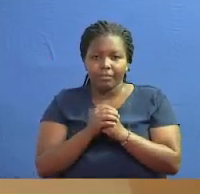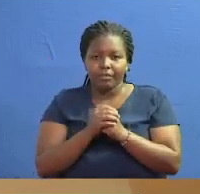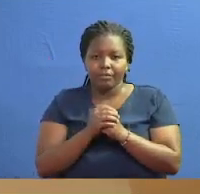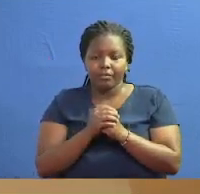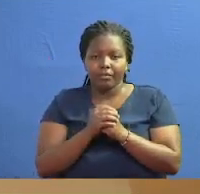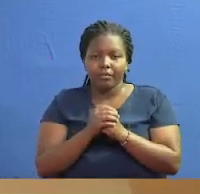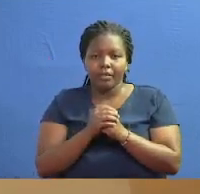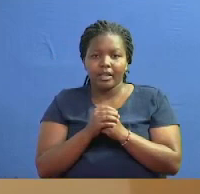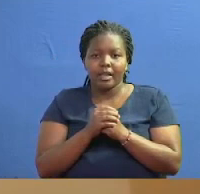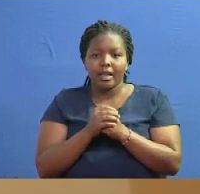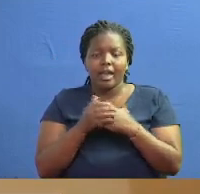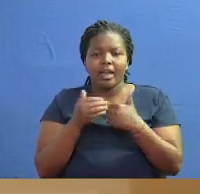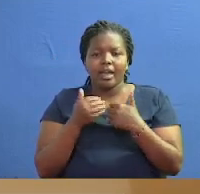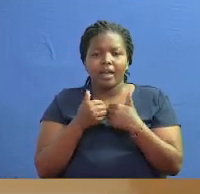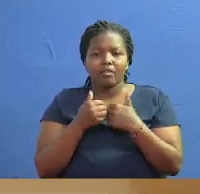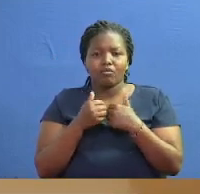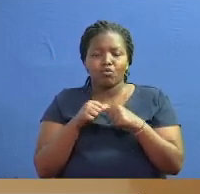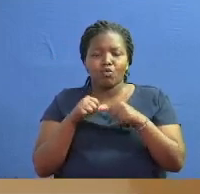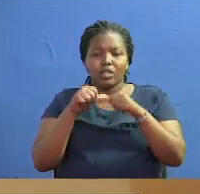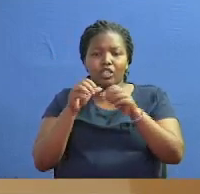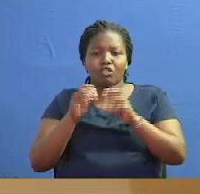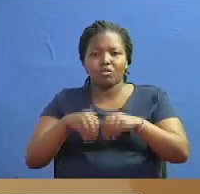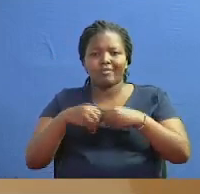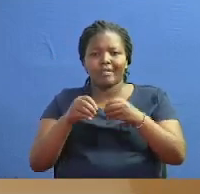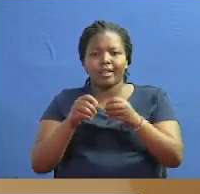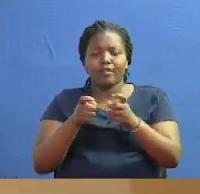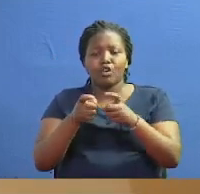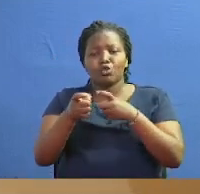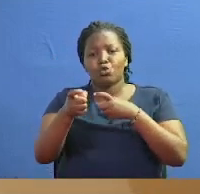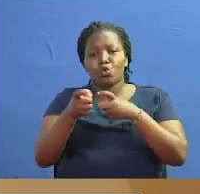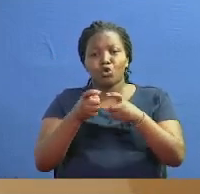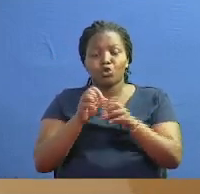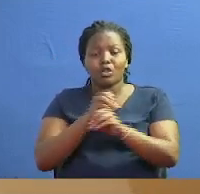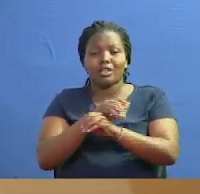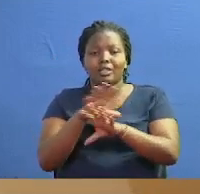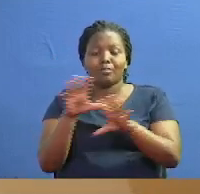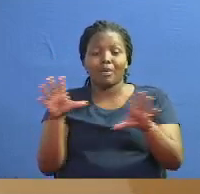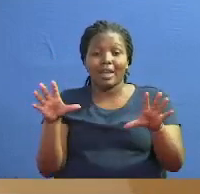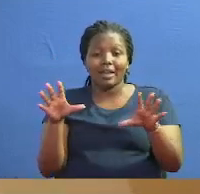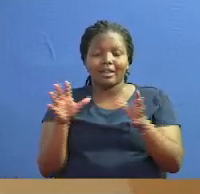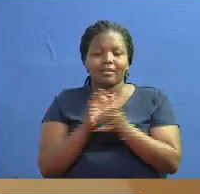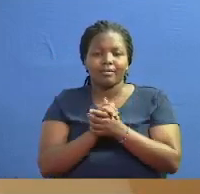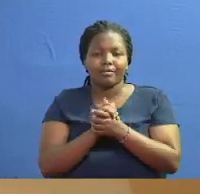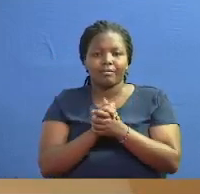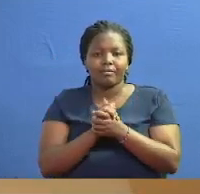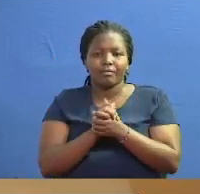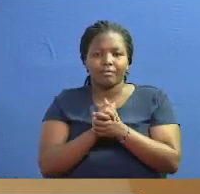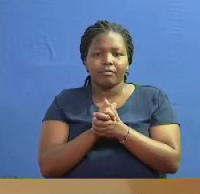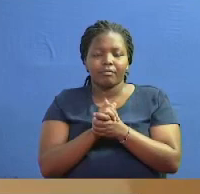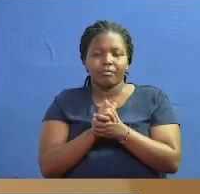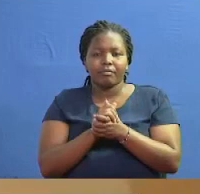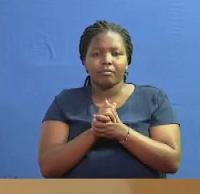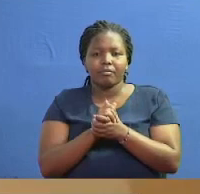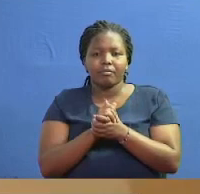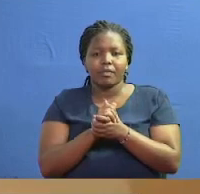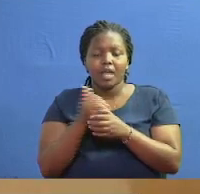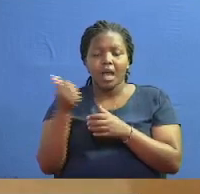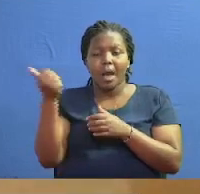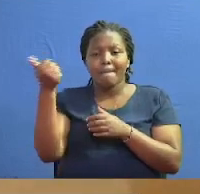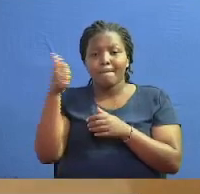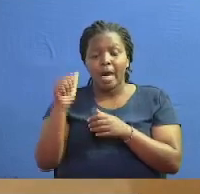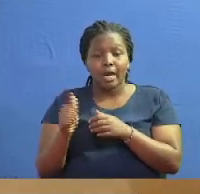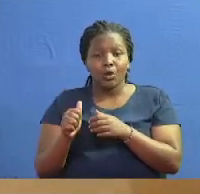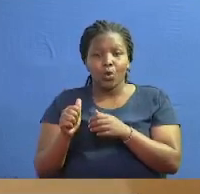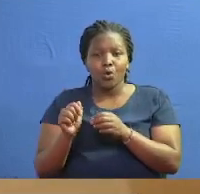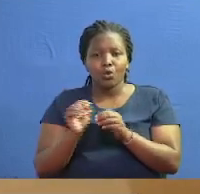are still instituting measures to control the spread of malaria, which we are yet to cover the areas